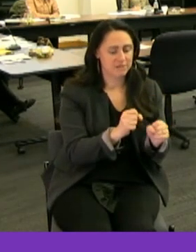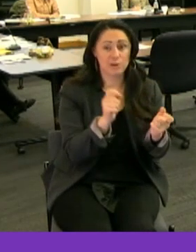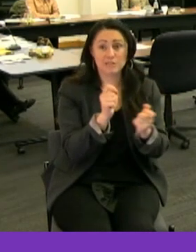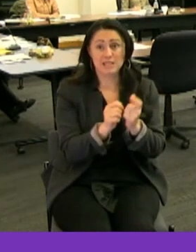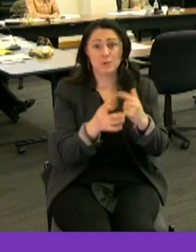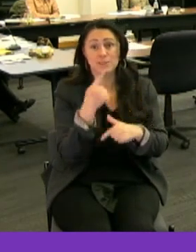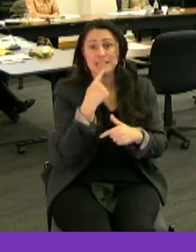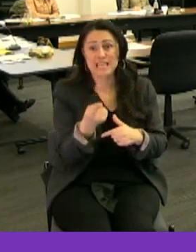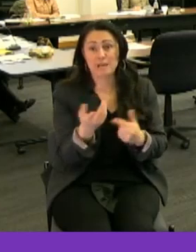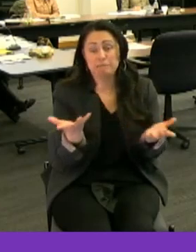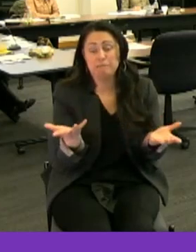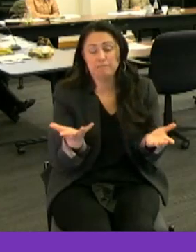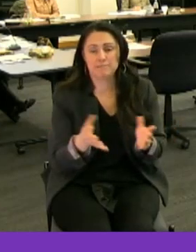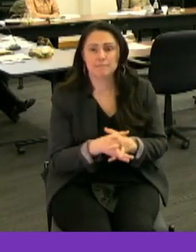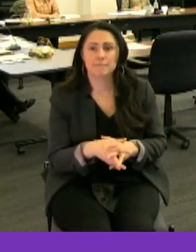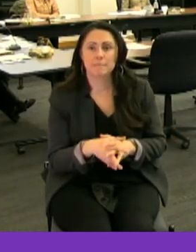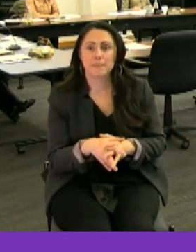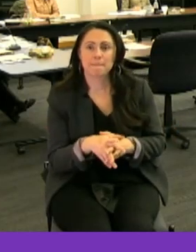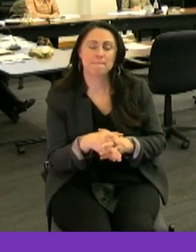state.